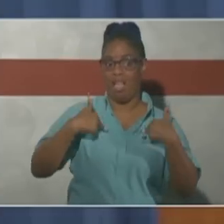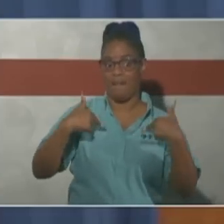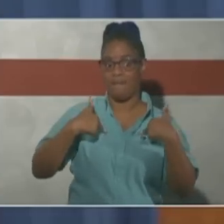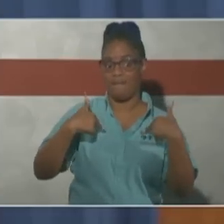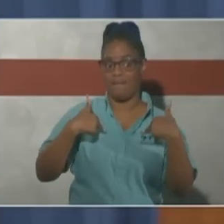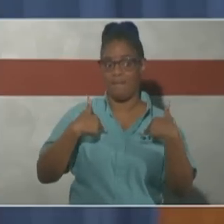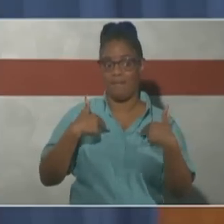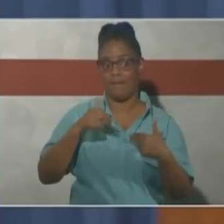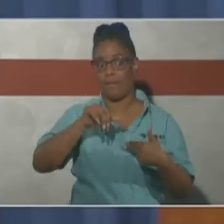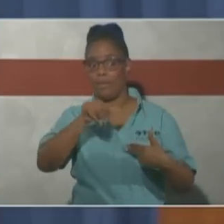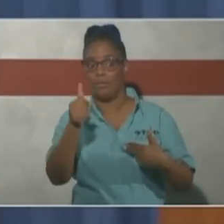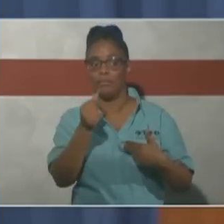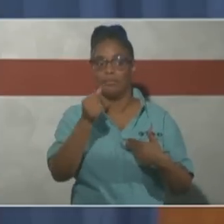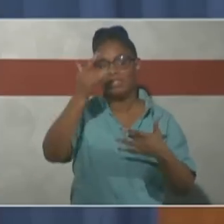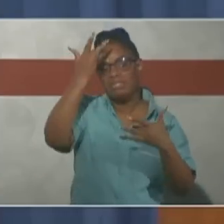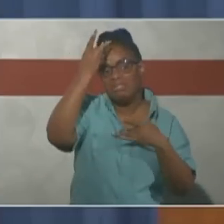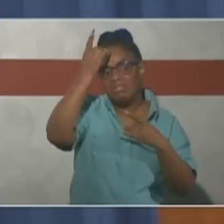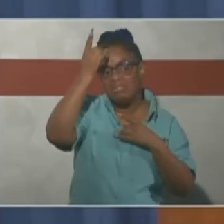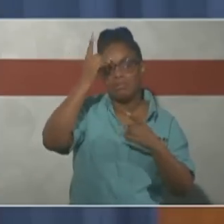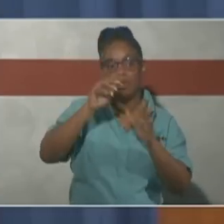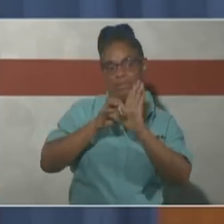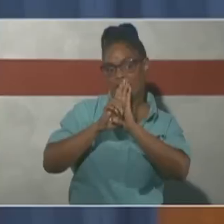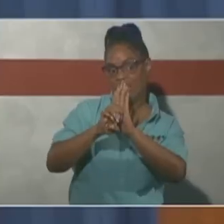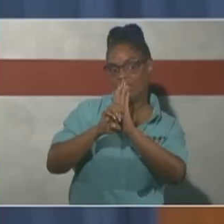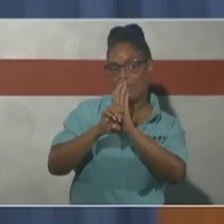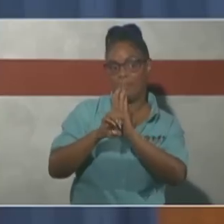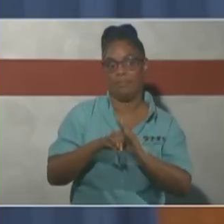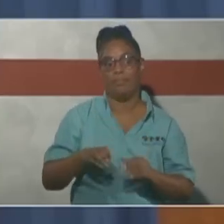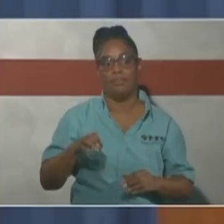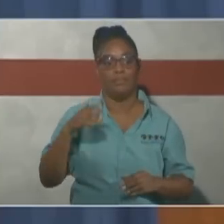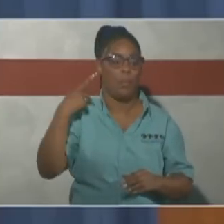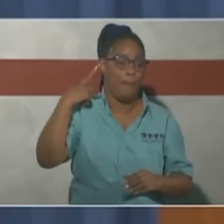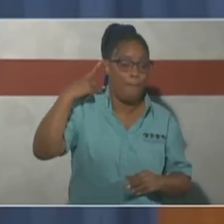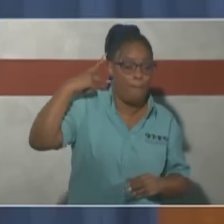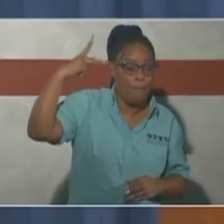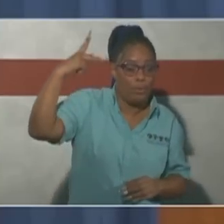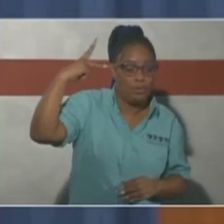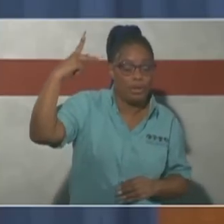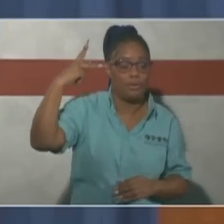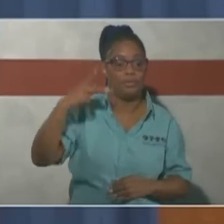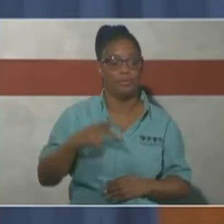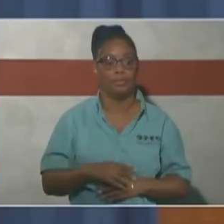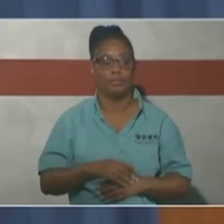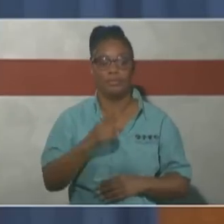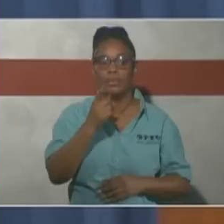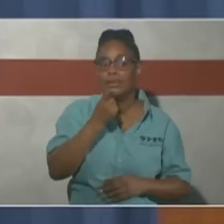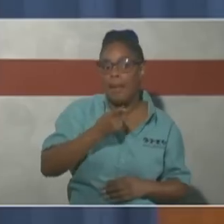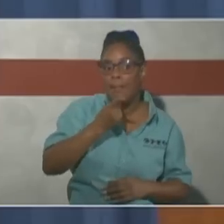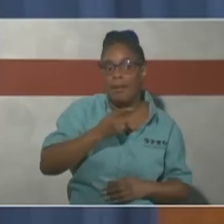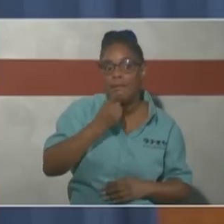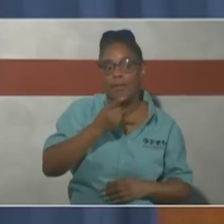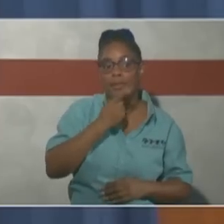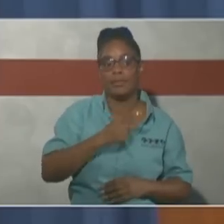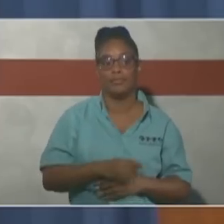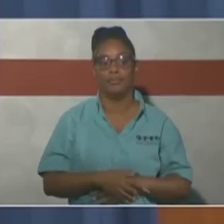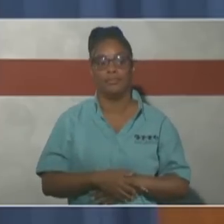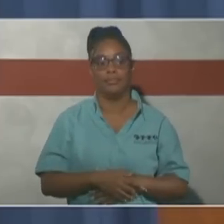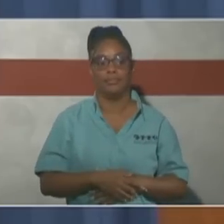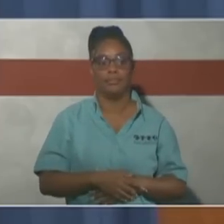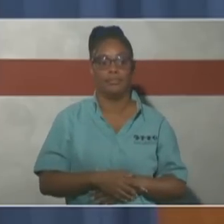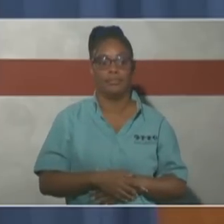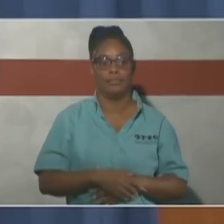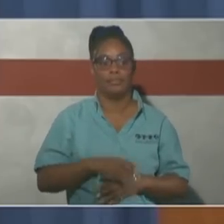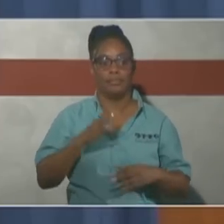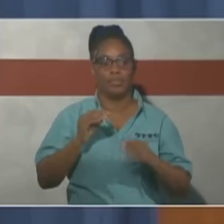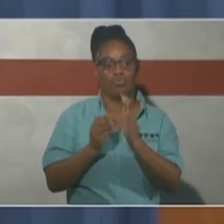who have underlying conditions that we call comorbidities. They include diseases